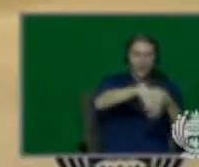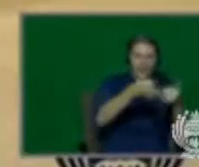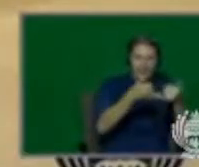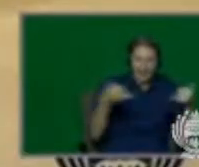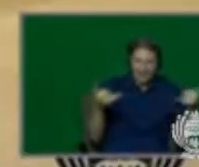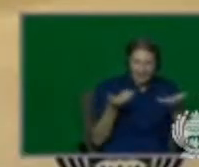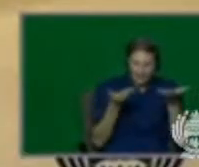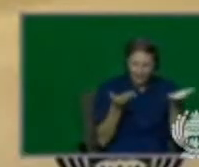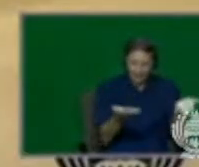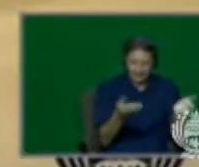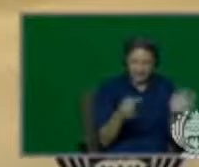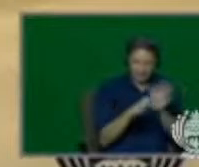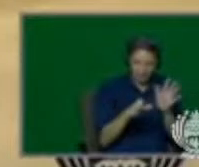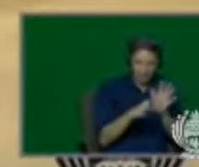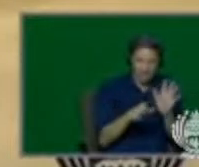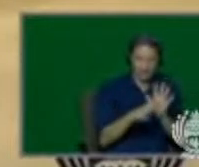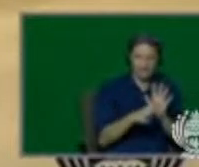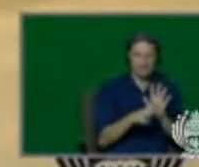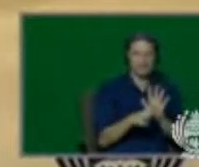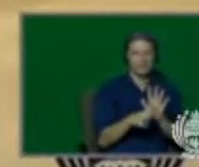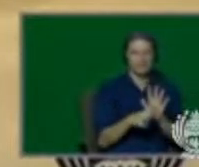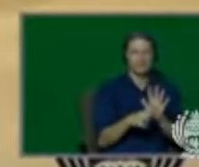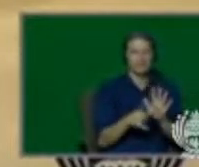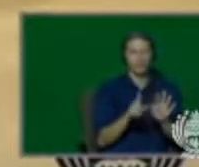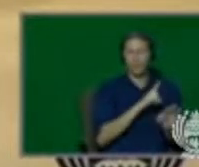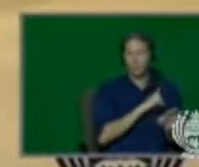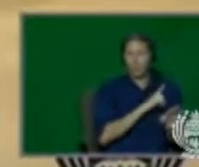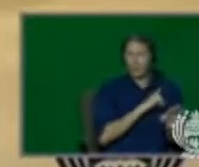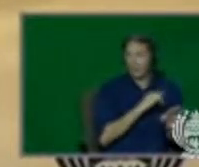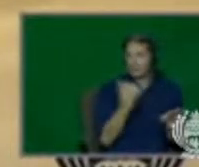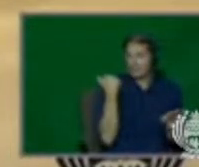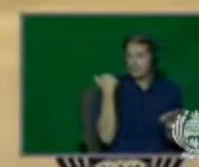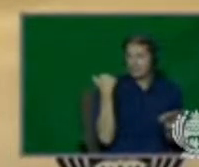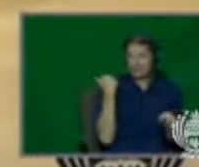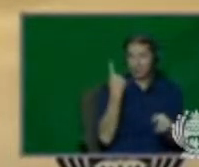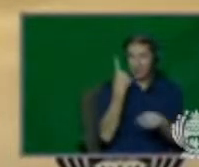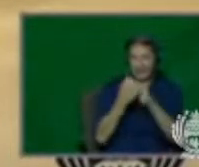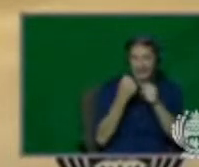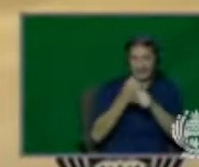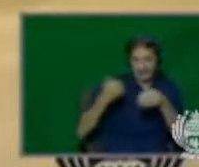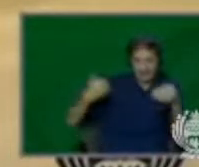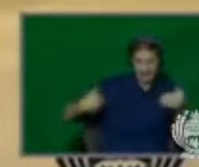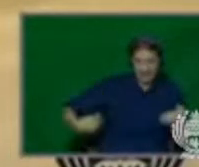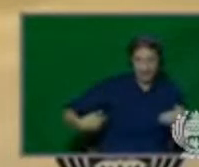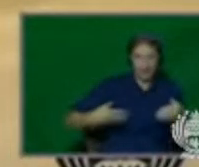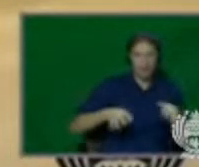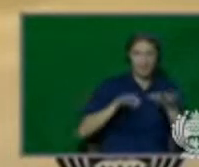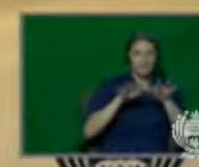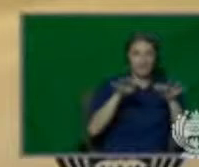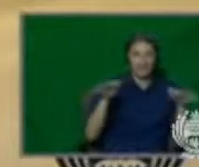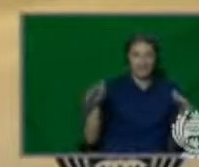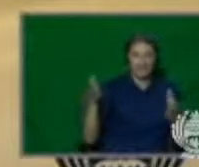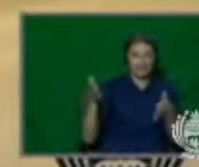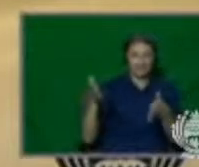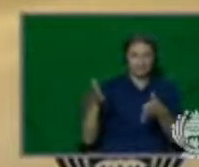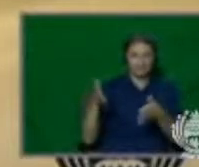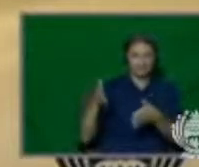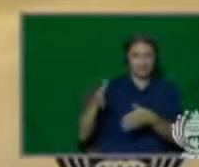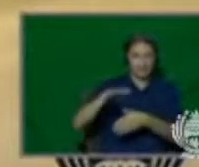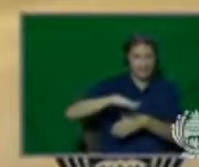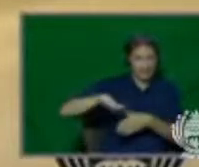Honourable members, in the last year alone, public sector health system lost close to 9,000 health